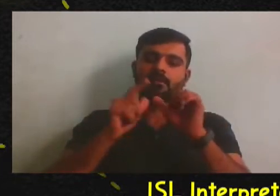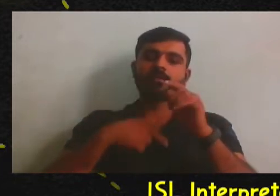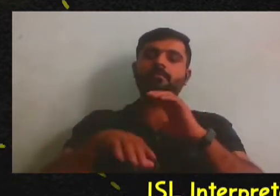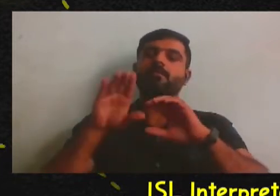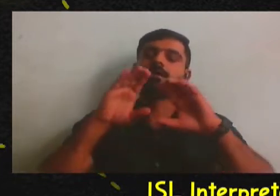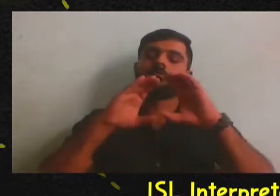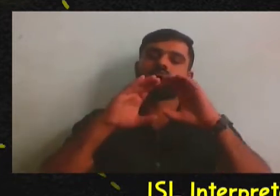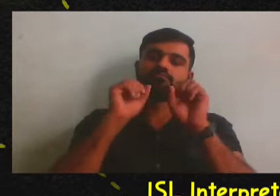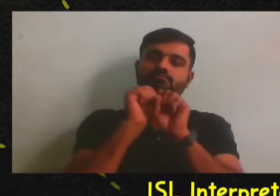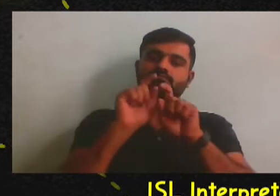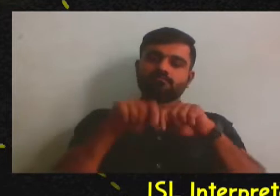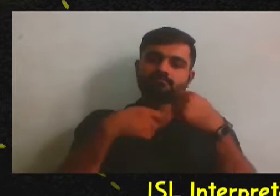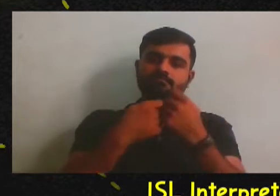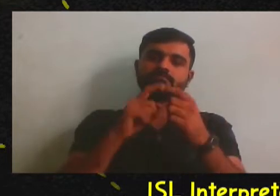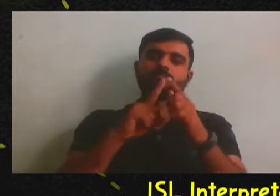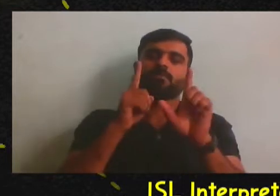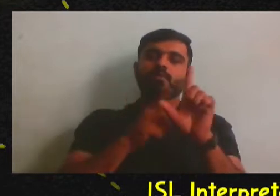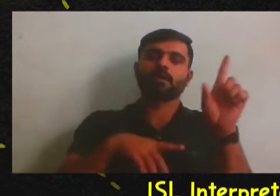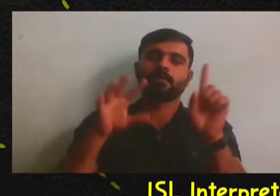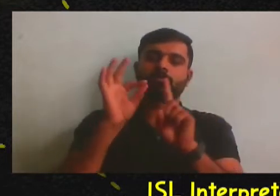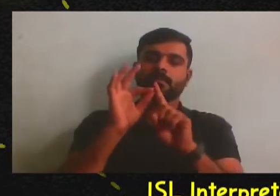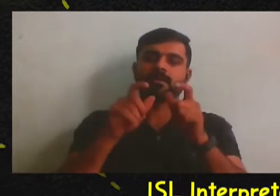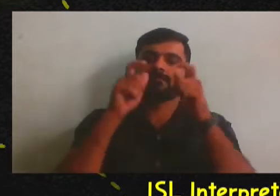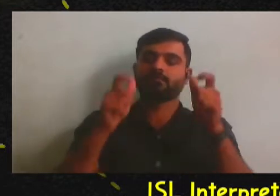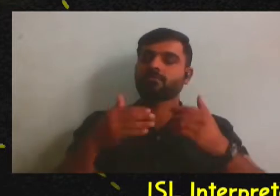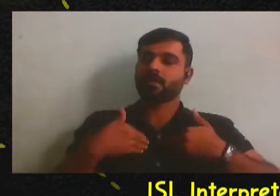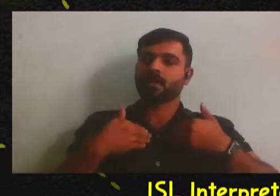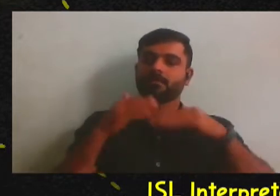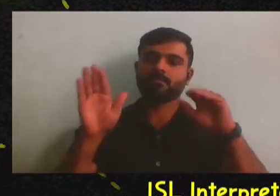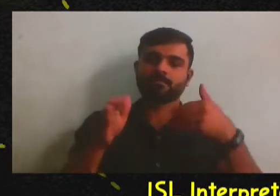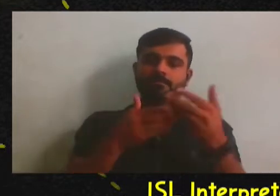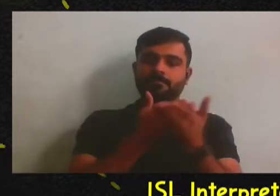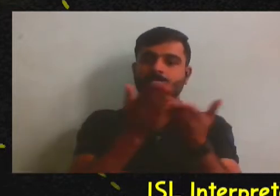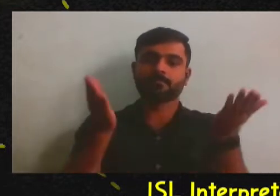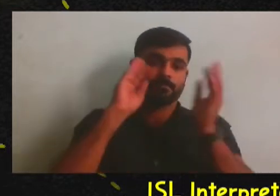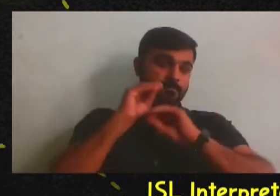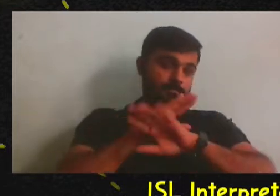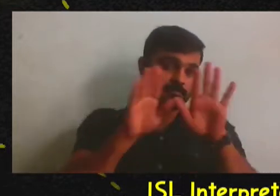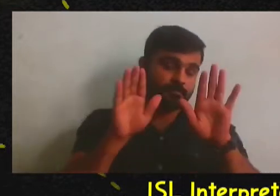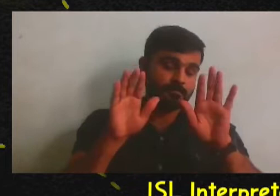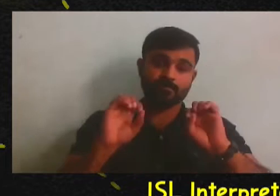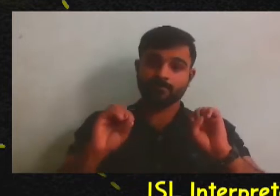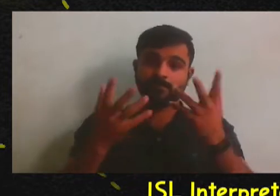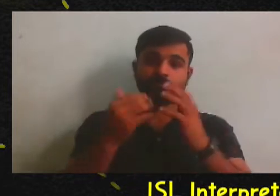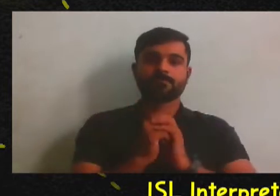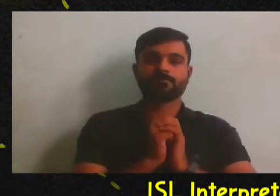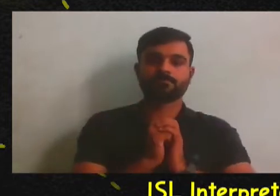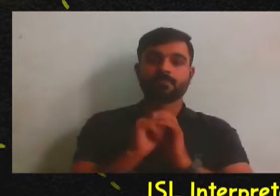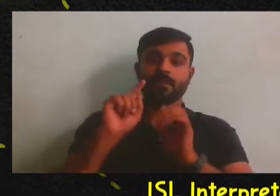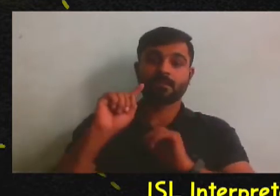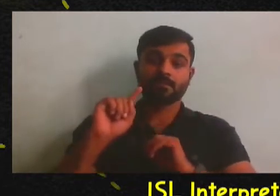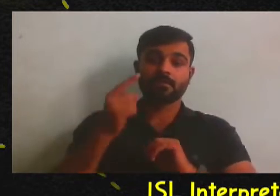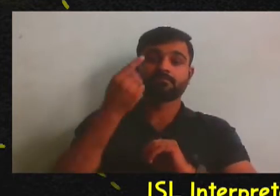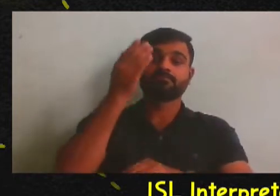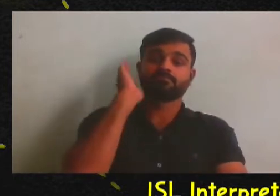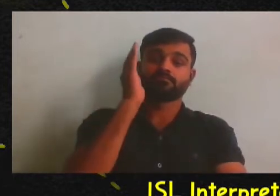Foundation, and it is my pleasure to introduce this panel to you today. Some housekeeping announcements before we begin. First, this session